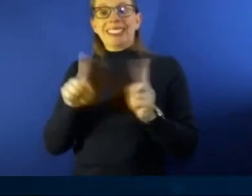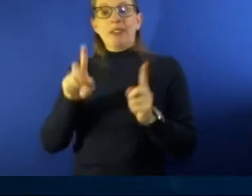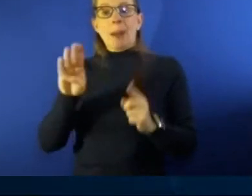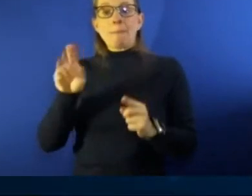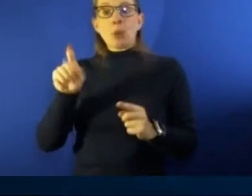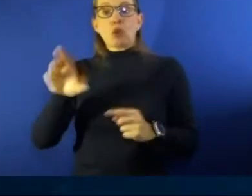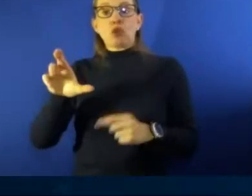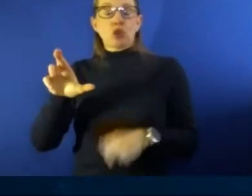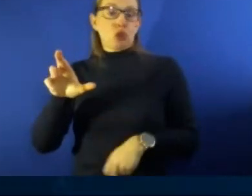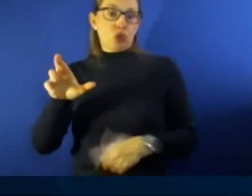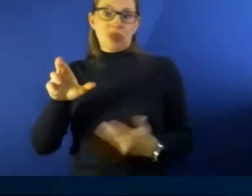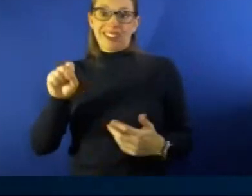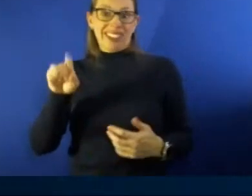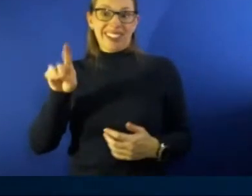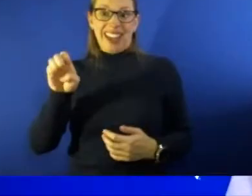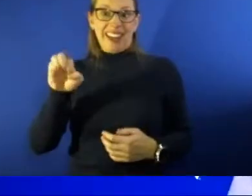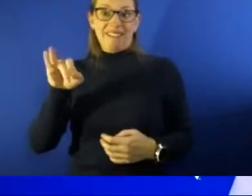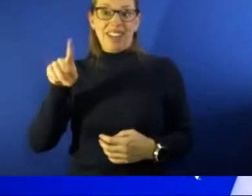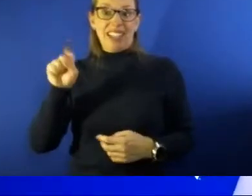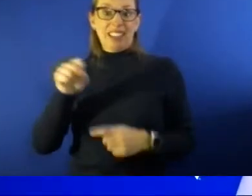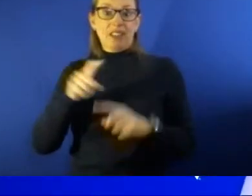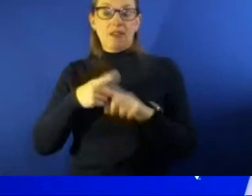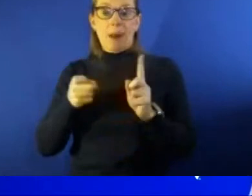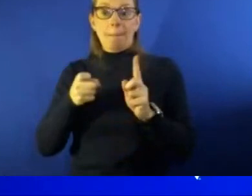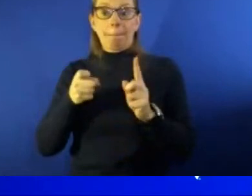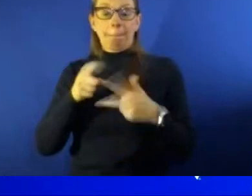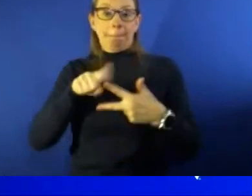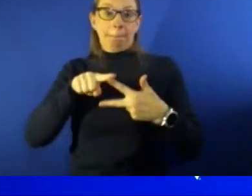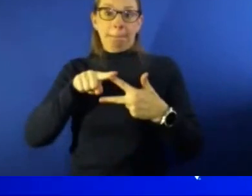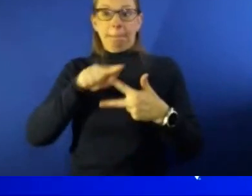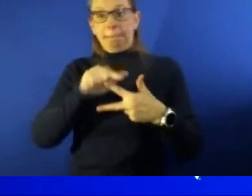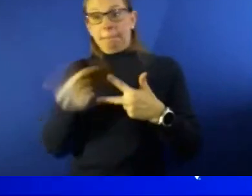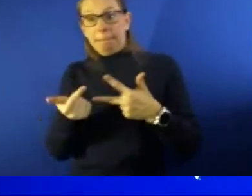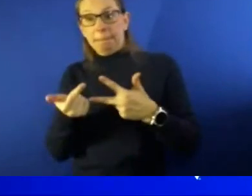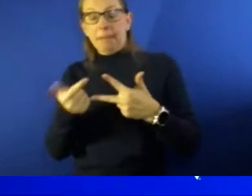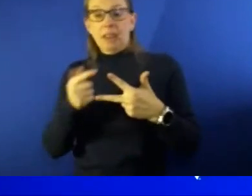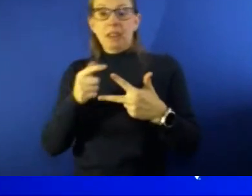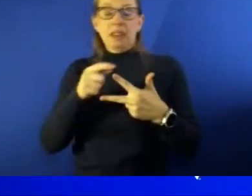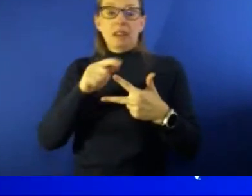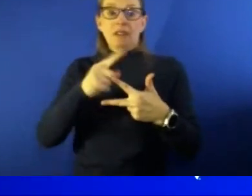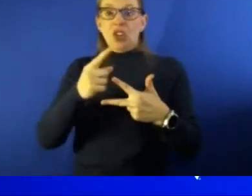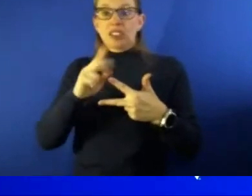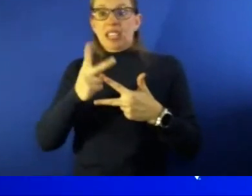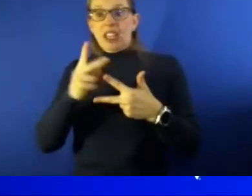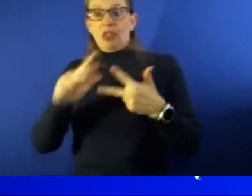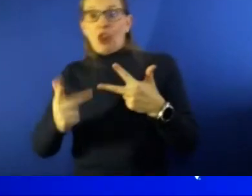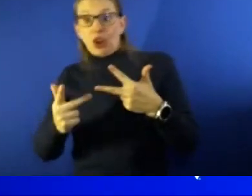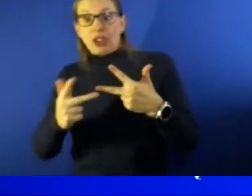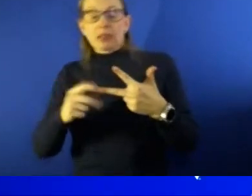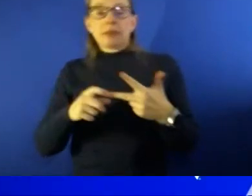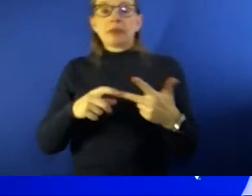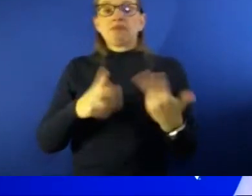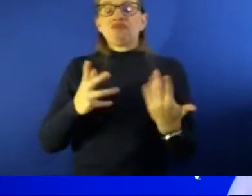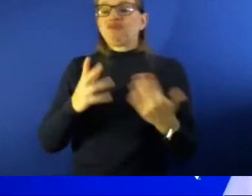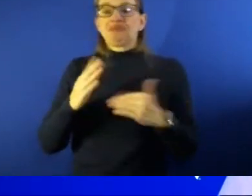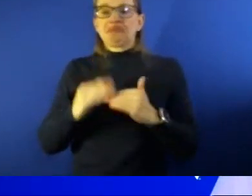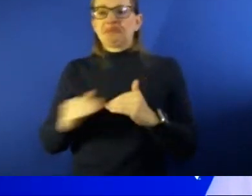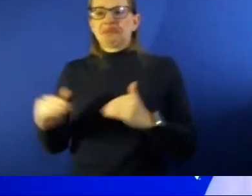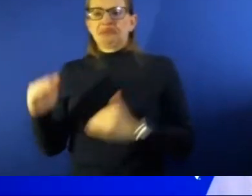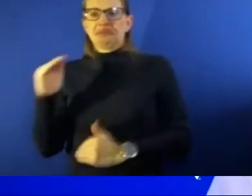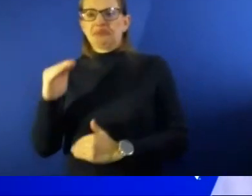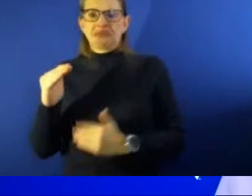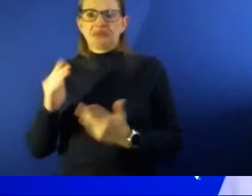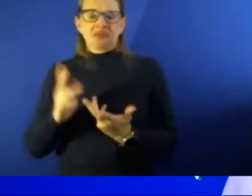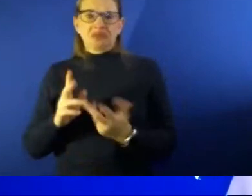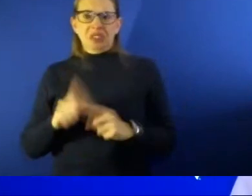side effects from people doing the mix and match? Not that I have seen, not anything over and above what we know that you would be getting with any